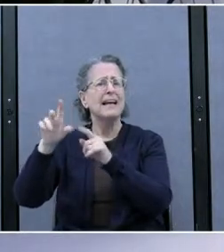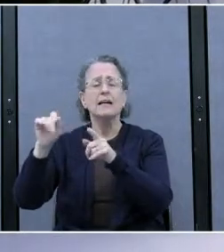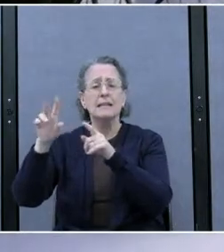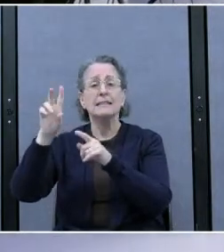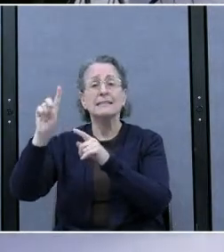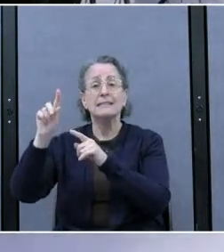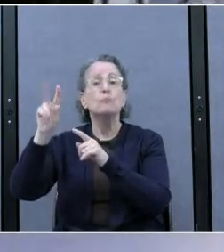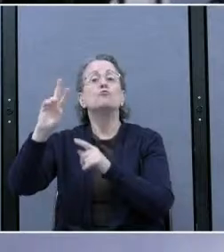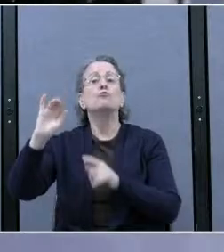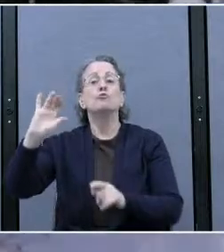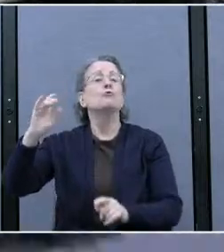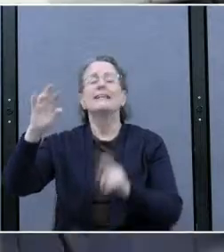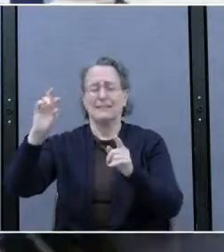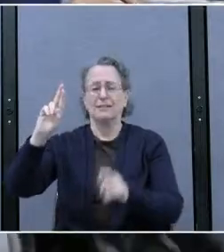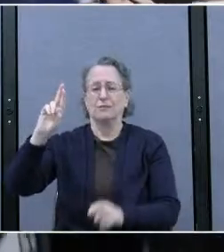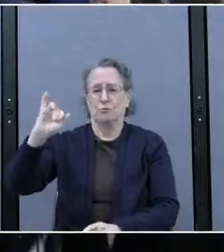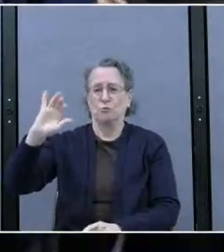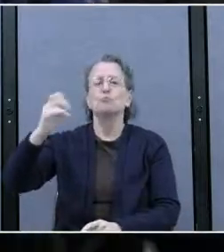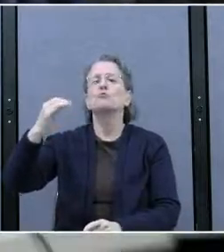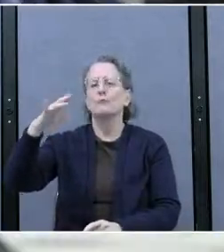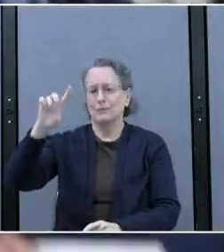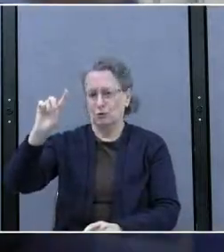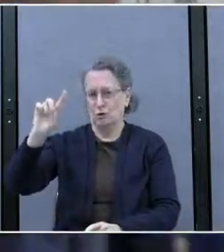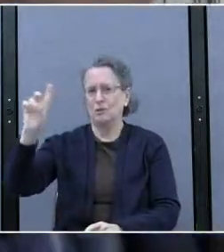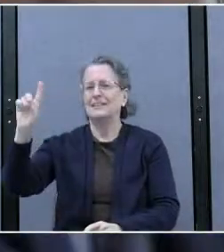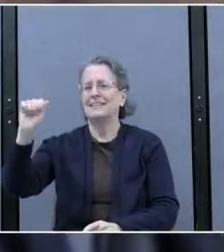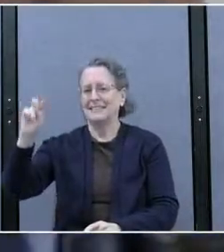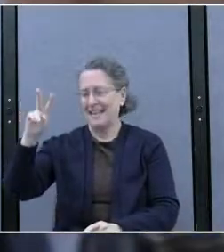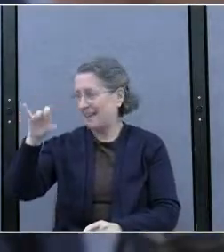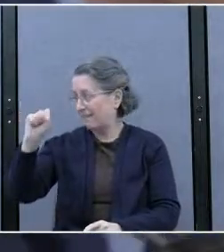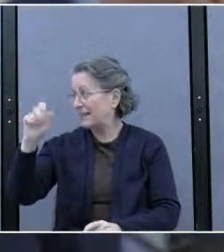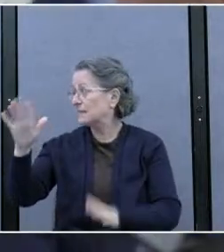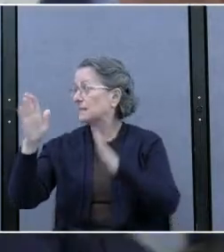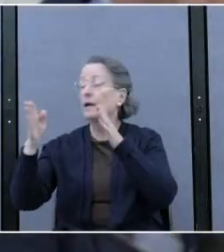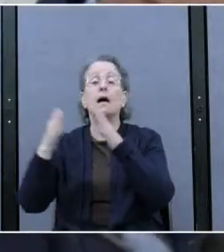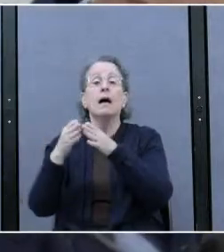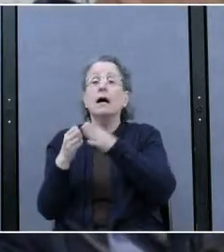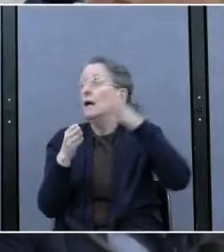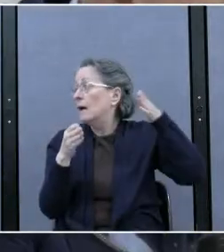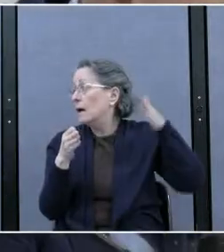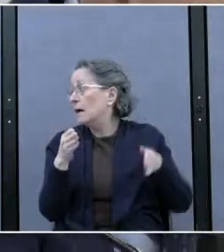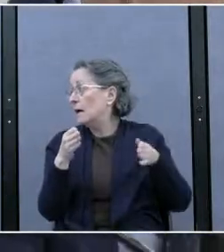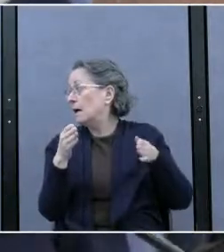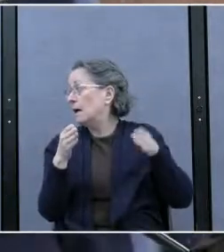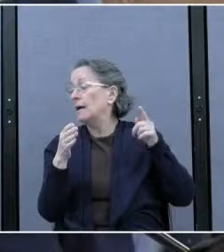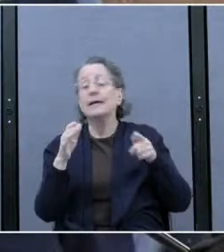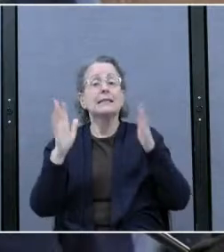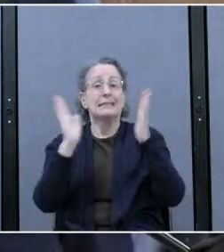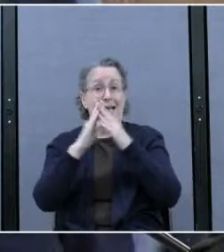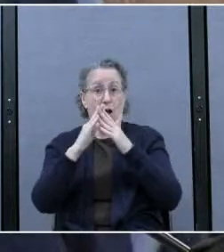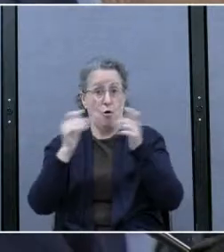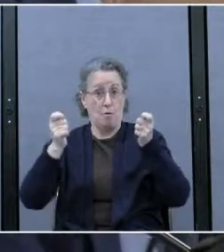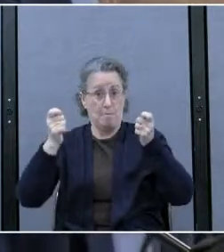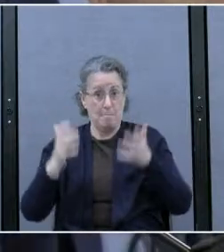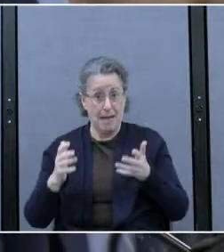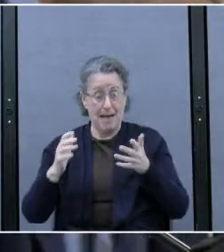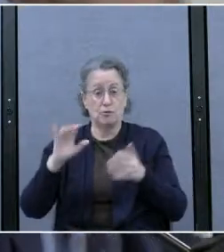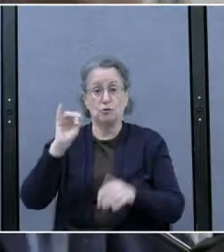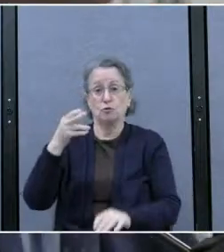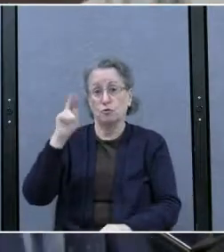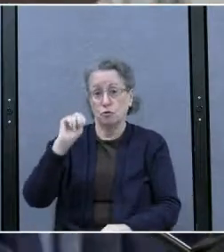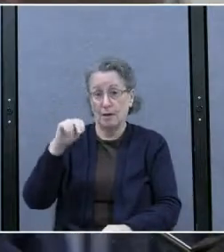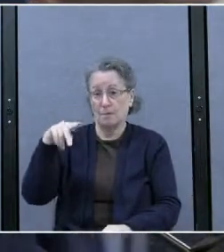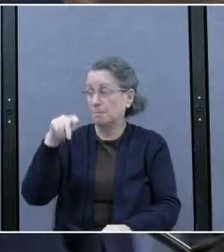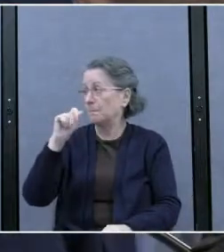on if we can't. And I think it's really important to recognize that this is a time for questions,